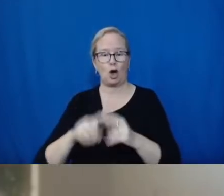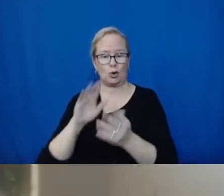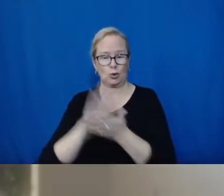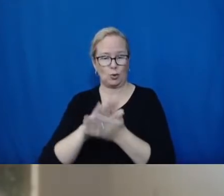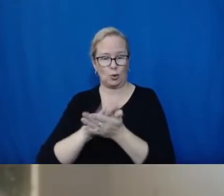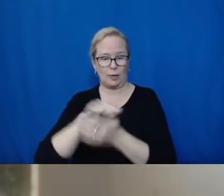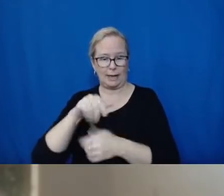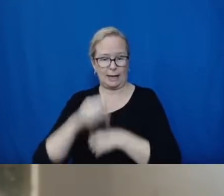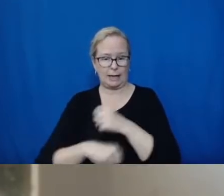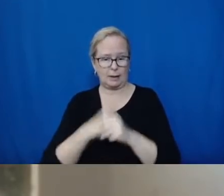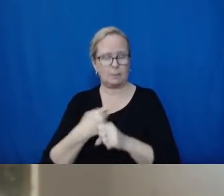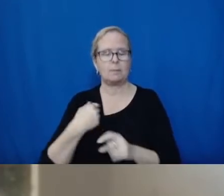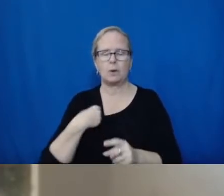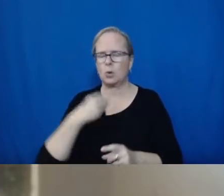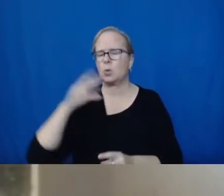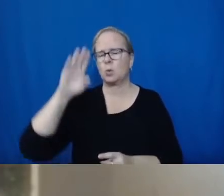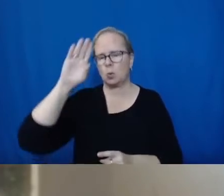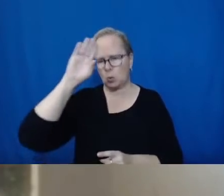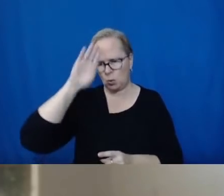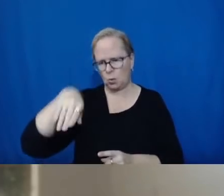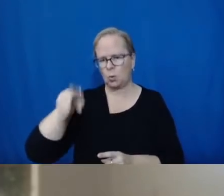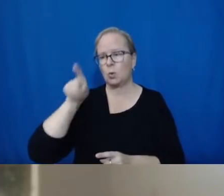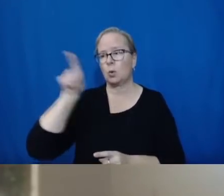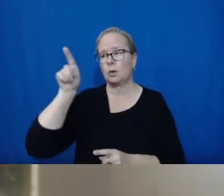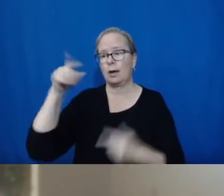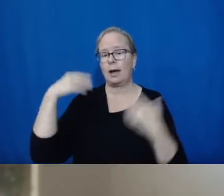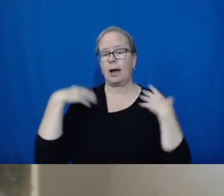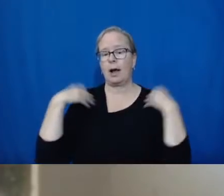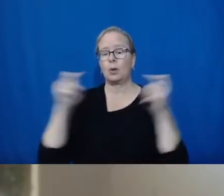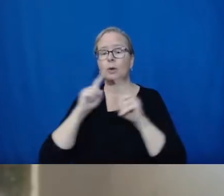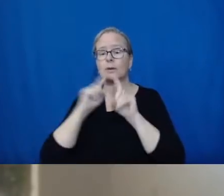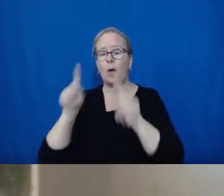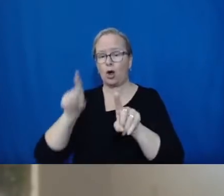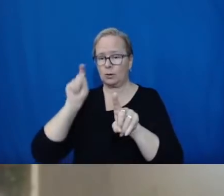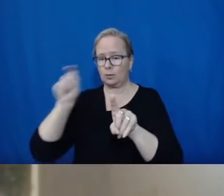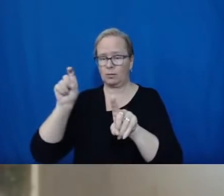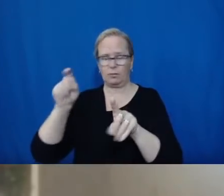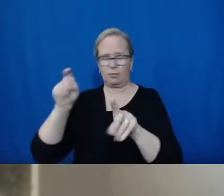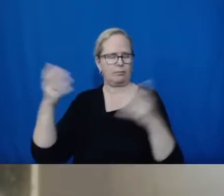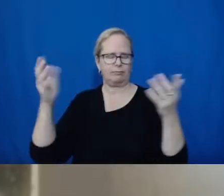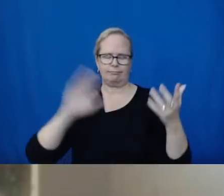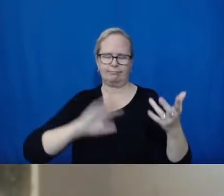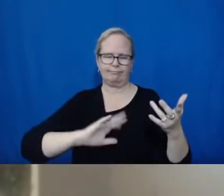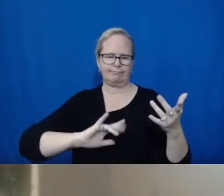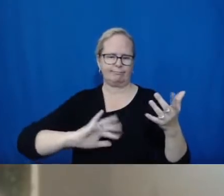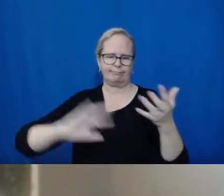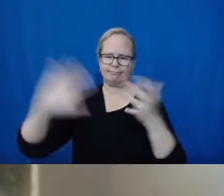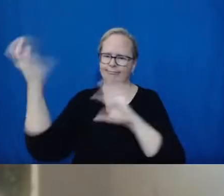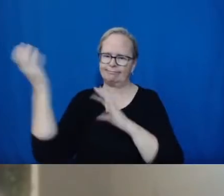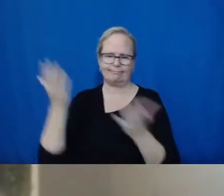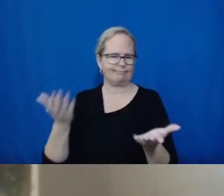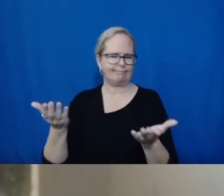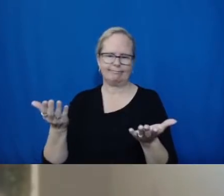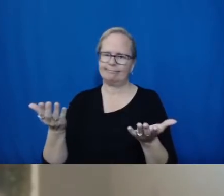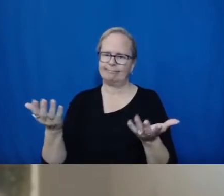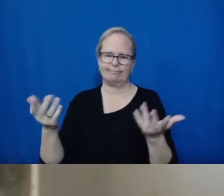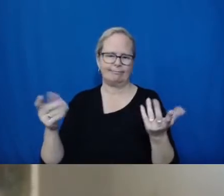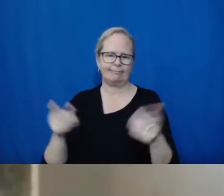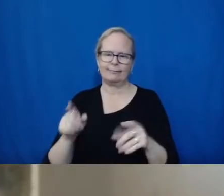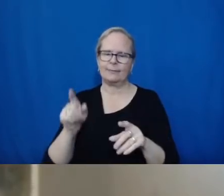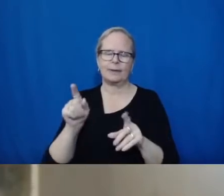year that the public health response was dismantled for schools. So that means it was being treated